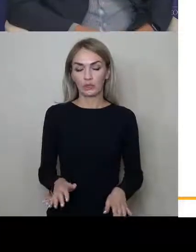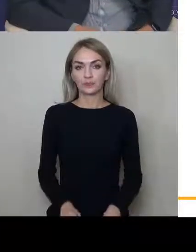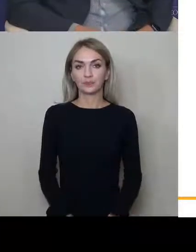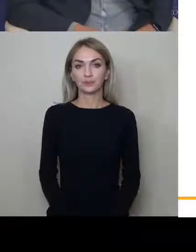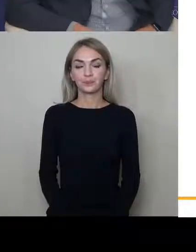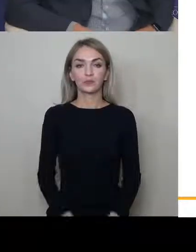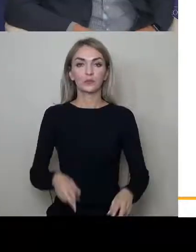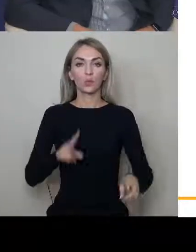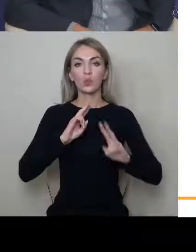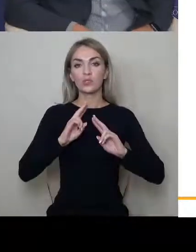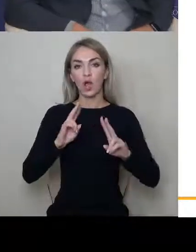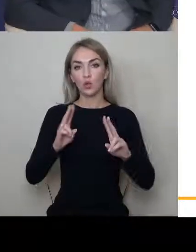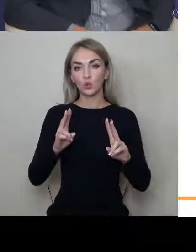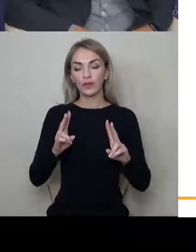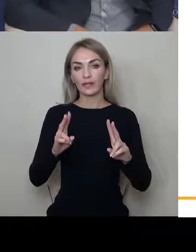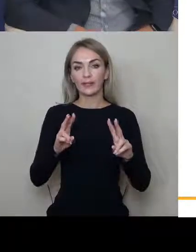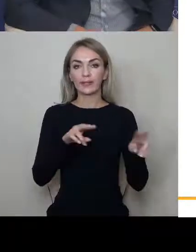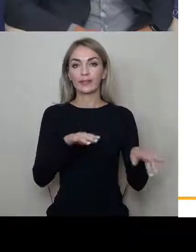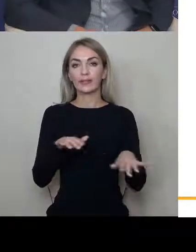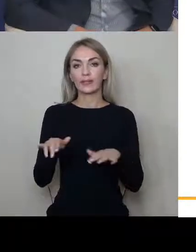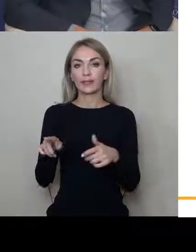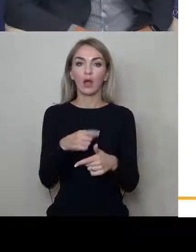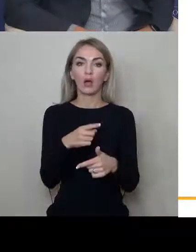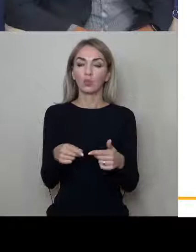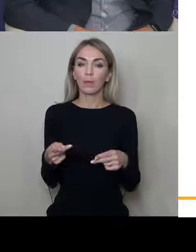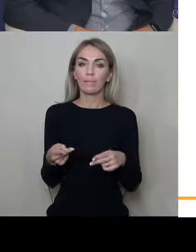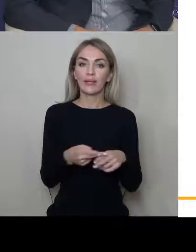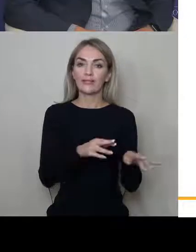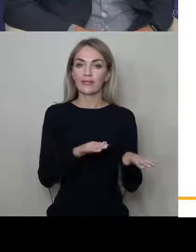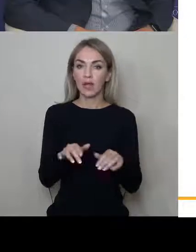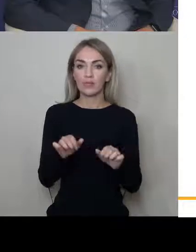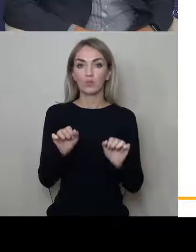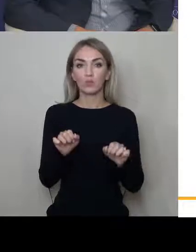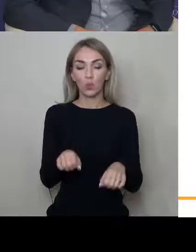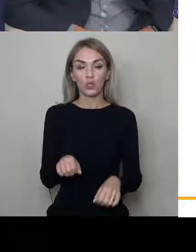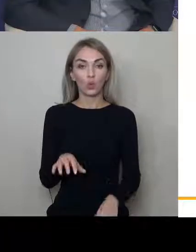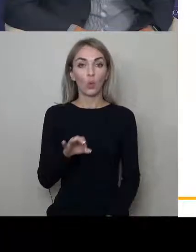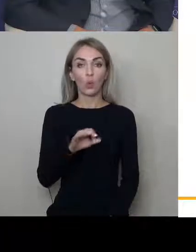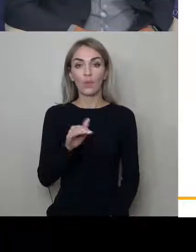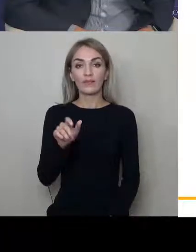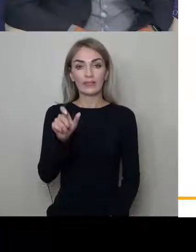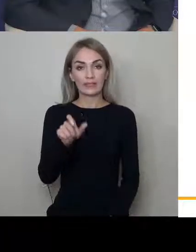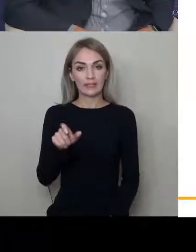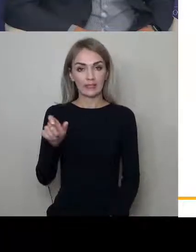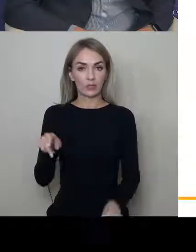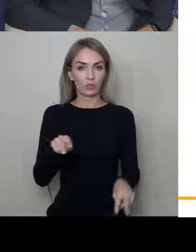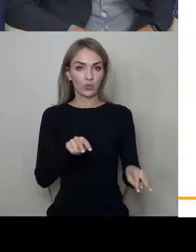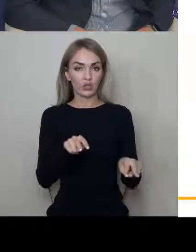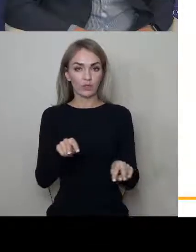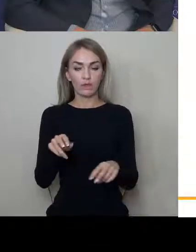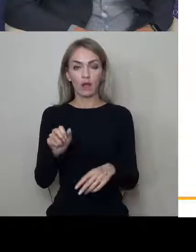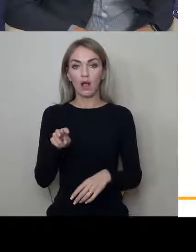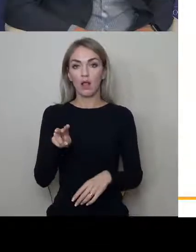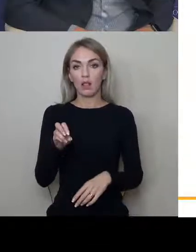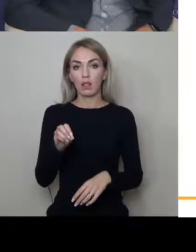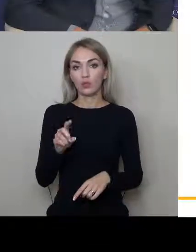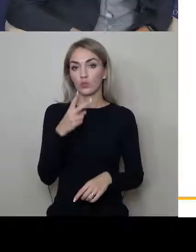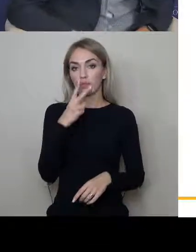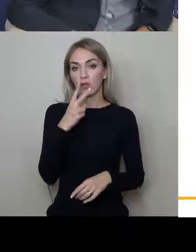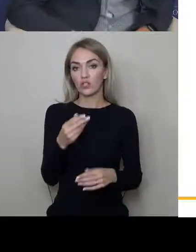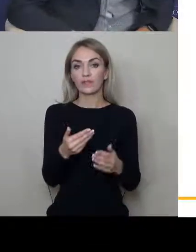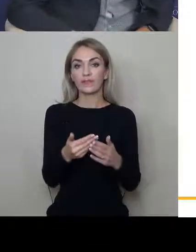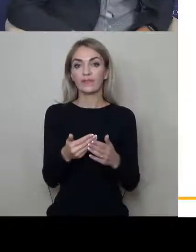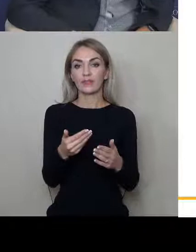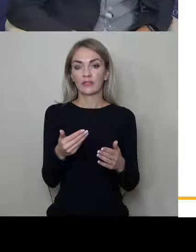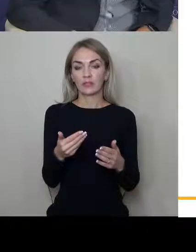you appeal the ruling. So you can also contest actions in action of the